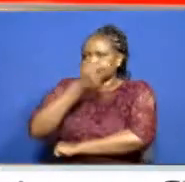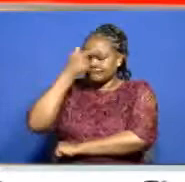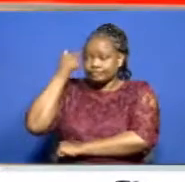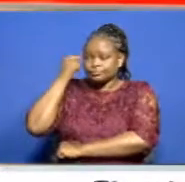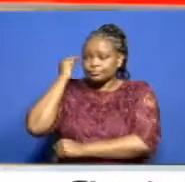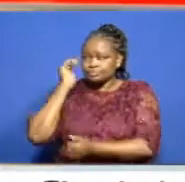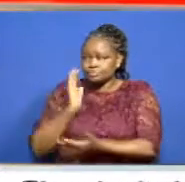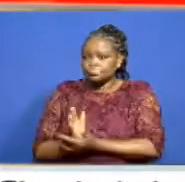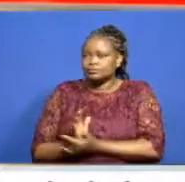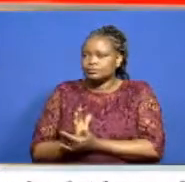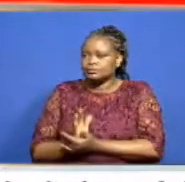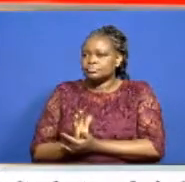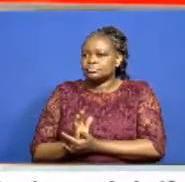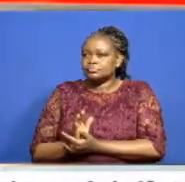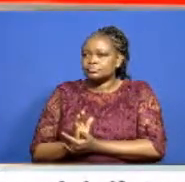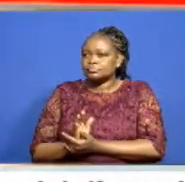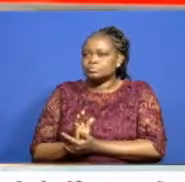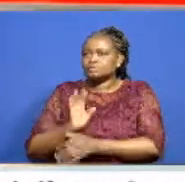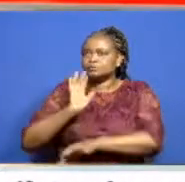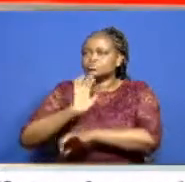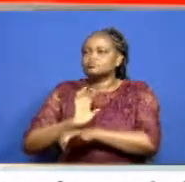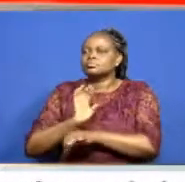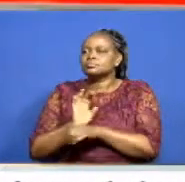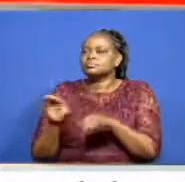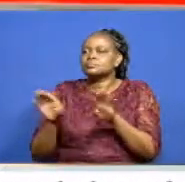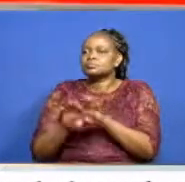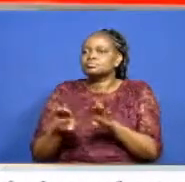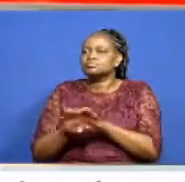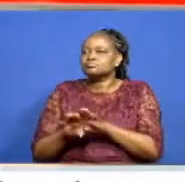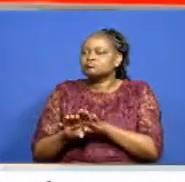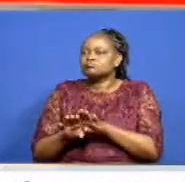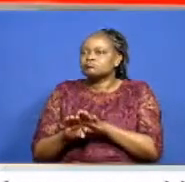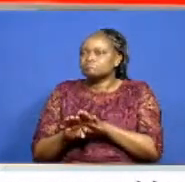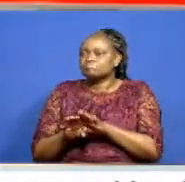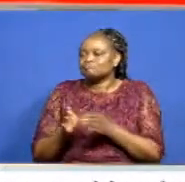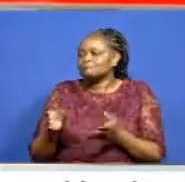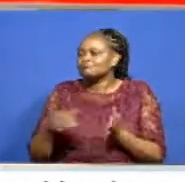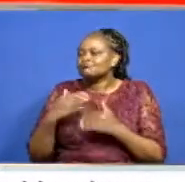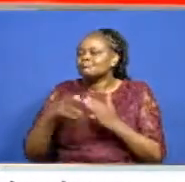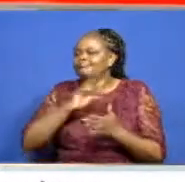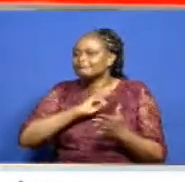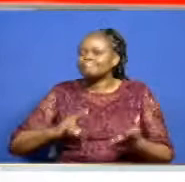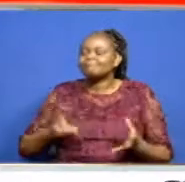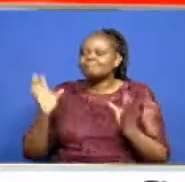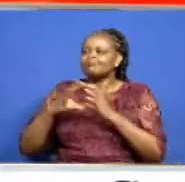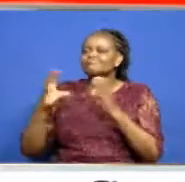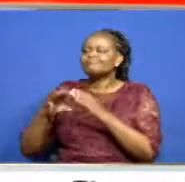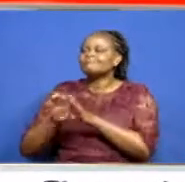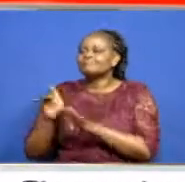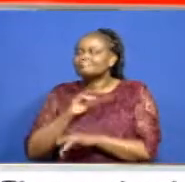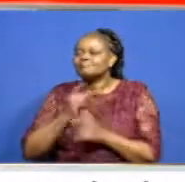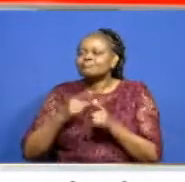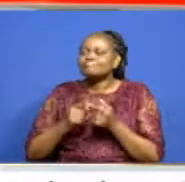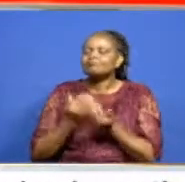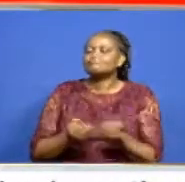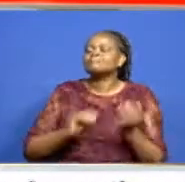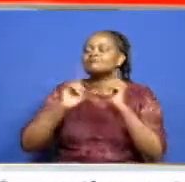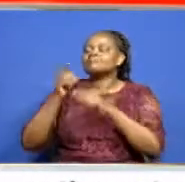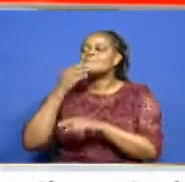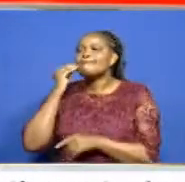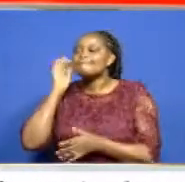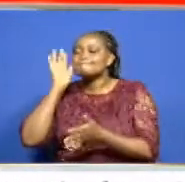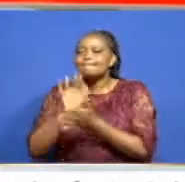that churches have been closed or mosques or religious groupings. And when these children go home and there is nobody to